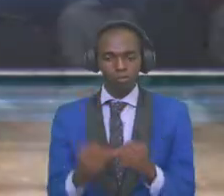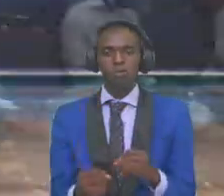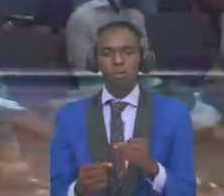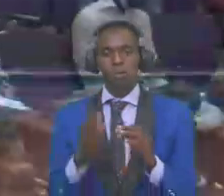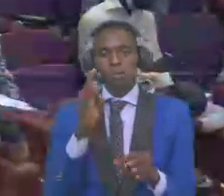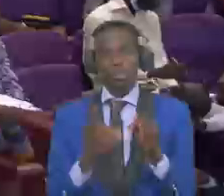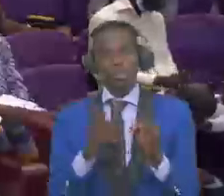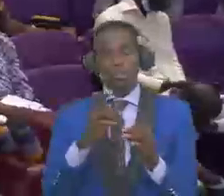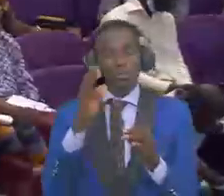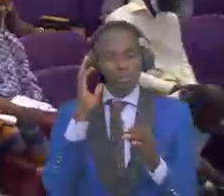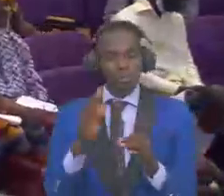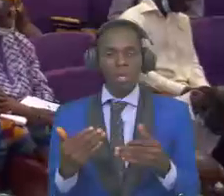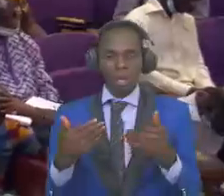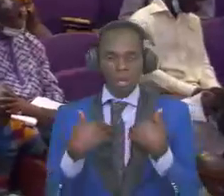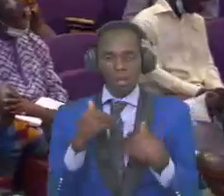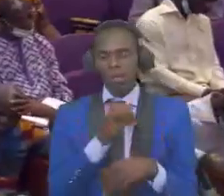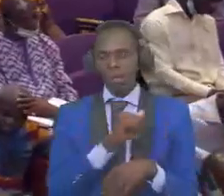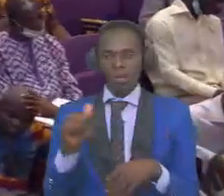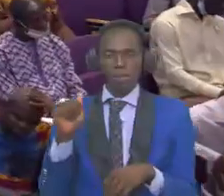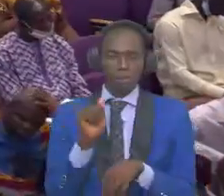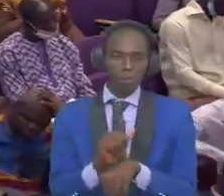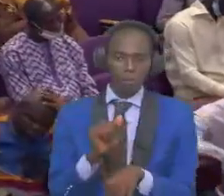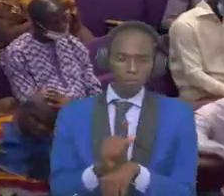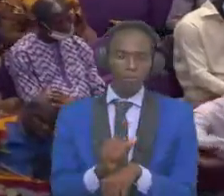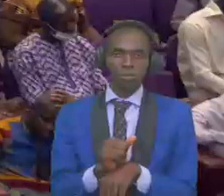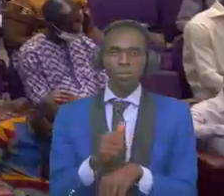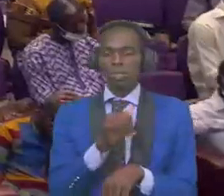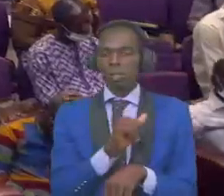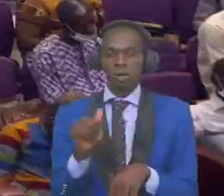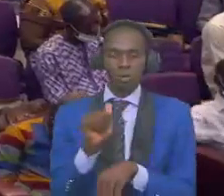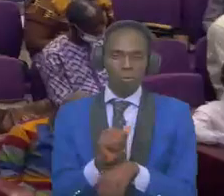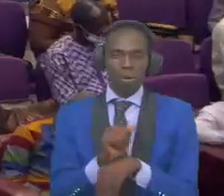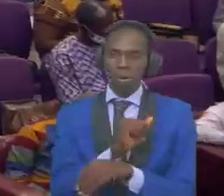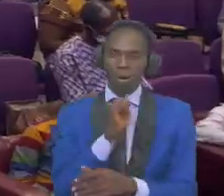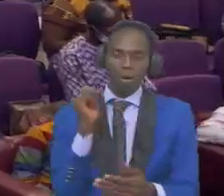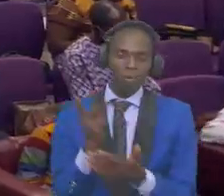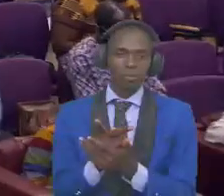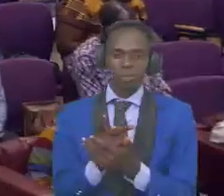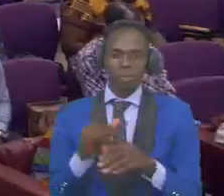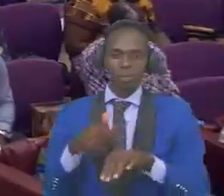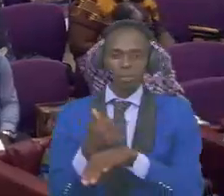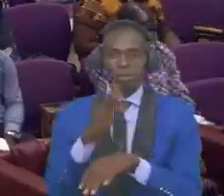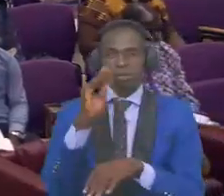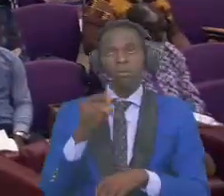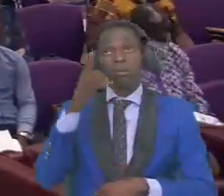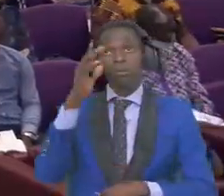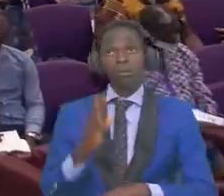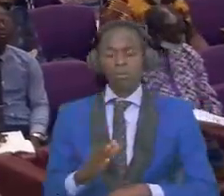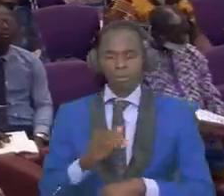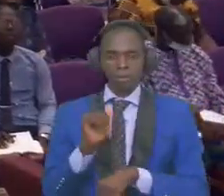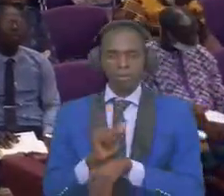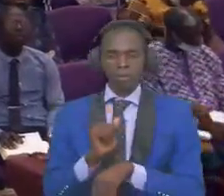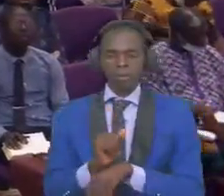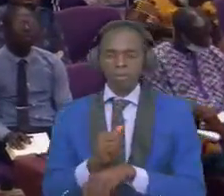to have a ministry approved of God, a ministry appointed by